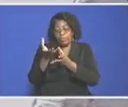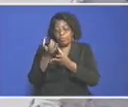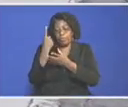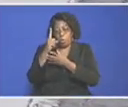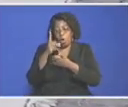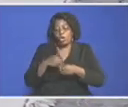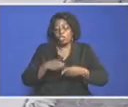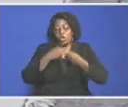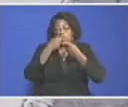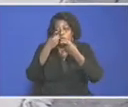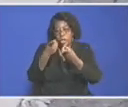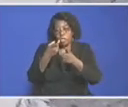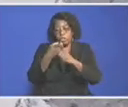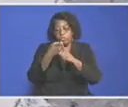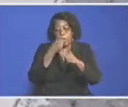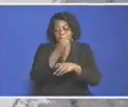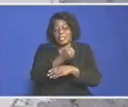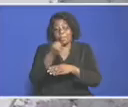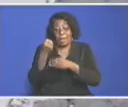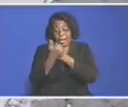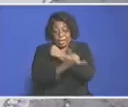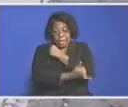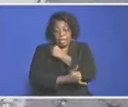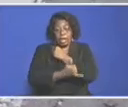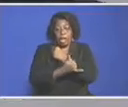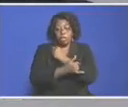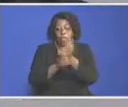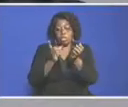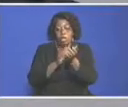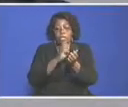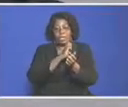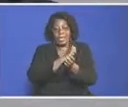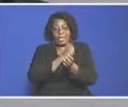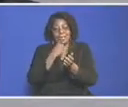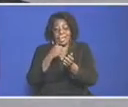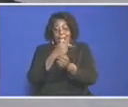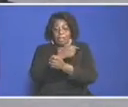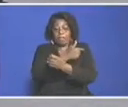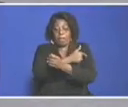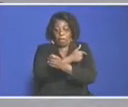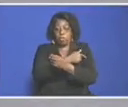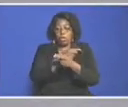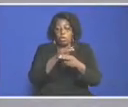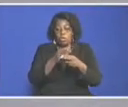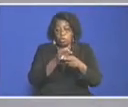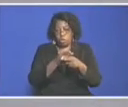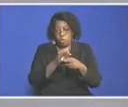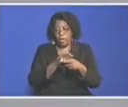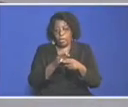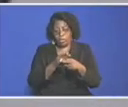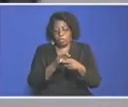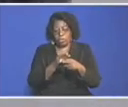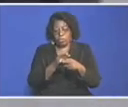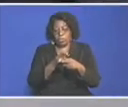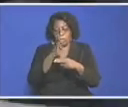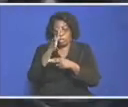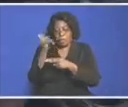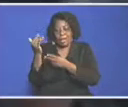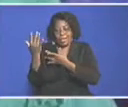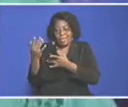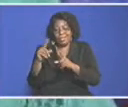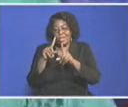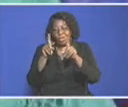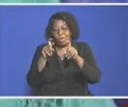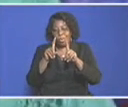of the world's best supplied countries, Dr. Etienne concedes that the vaccination shortfalls are fueled by lingering